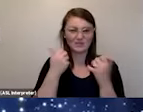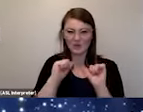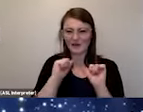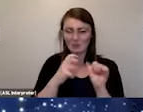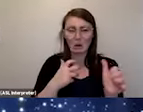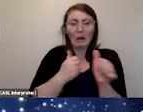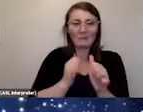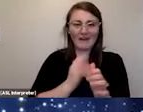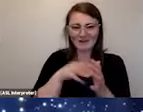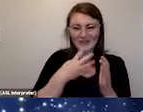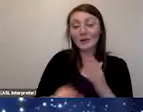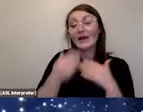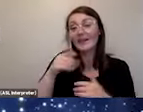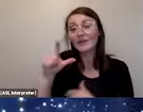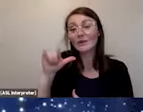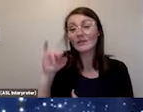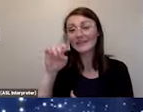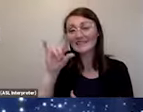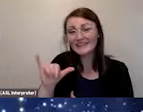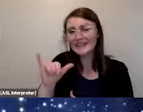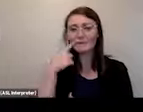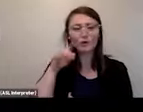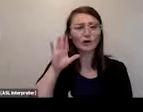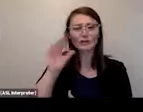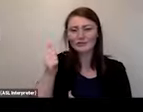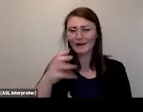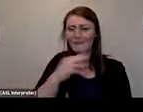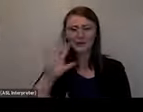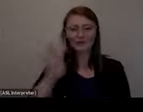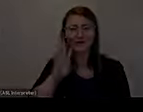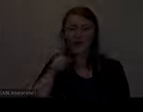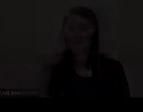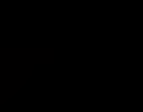you, Lindsay, for that awesome talk and for your wonderful energy. I love it. Oh, thank you. Yeah.